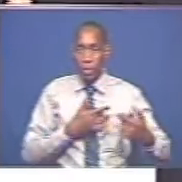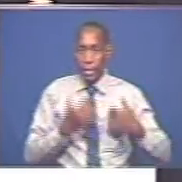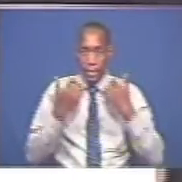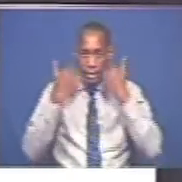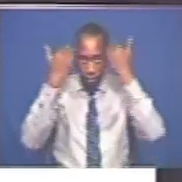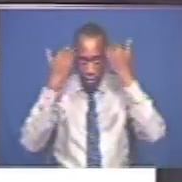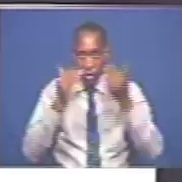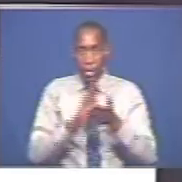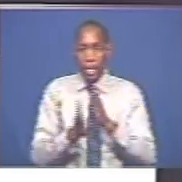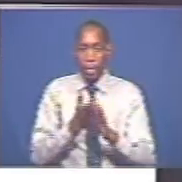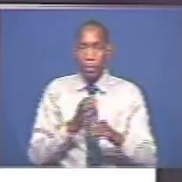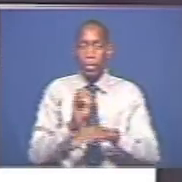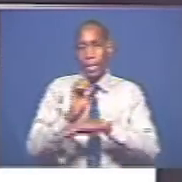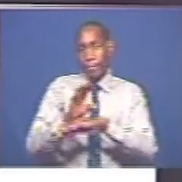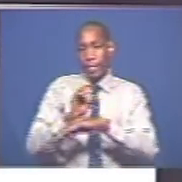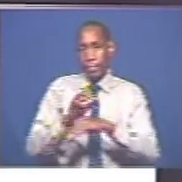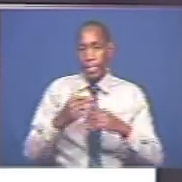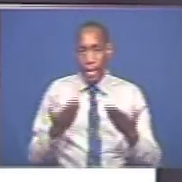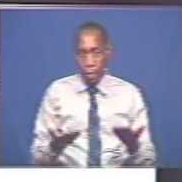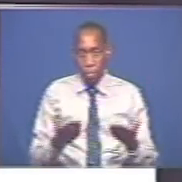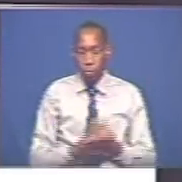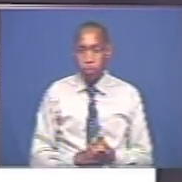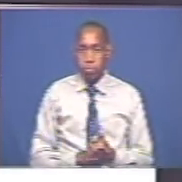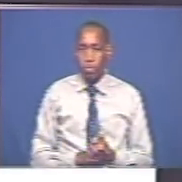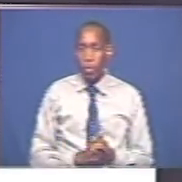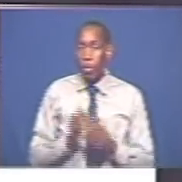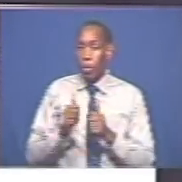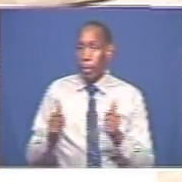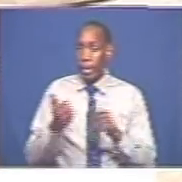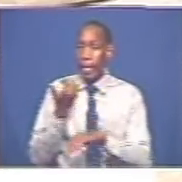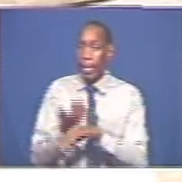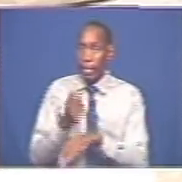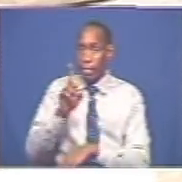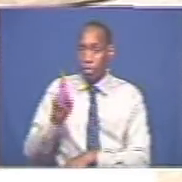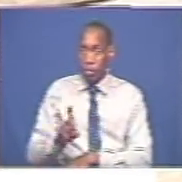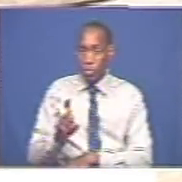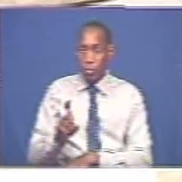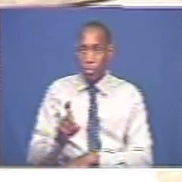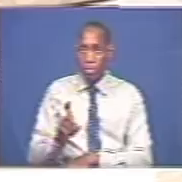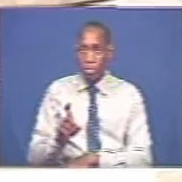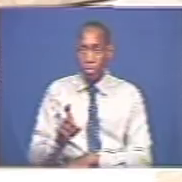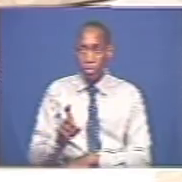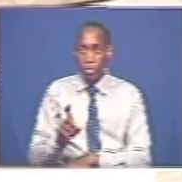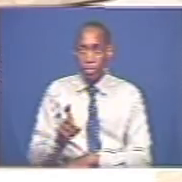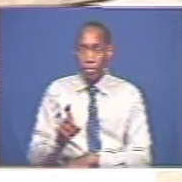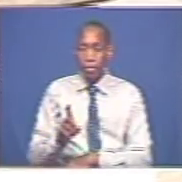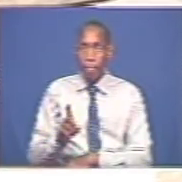to diagnose depression? Well, that's a tough one, yeah, considering I'm in the